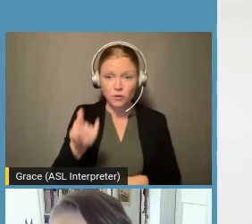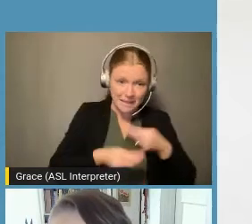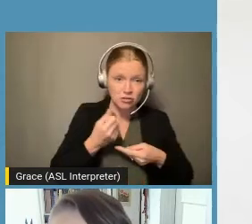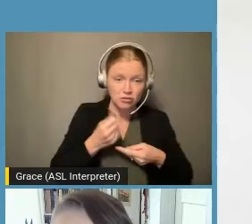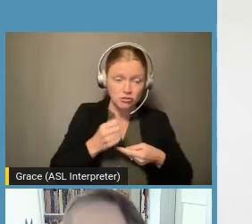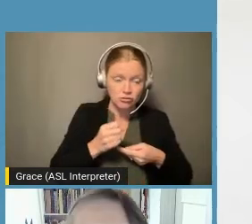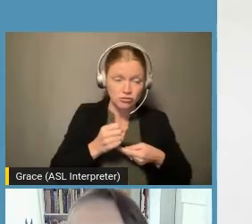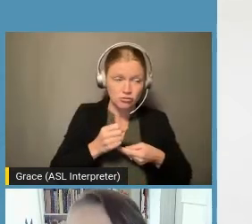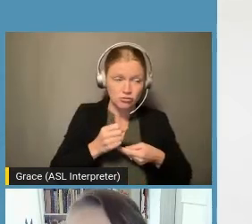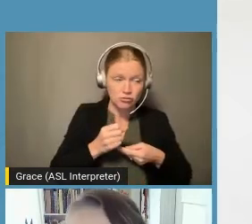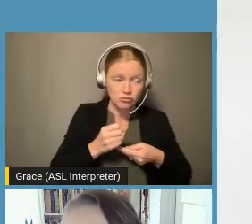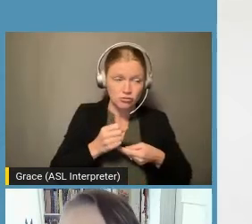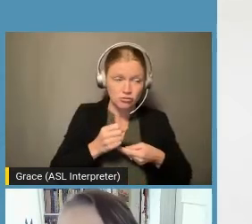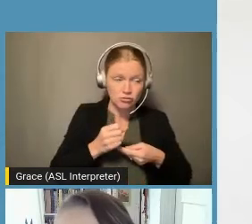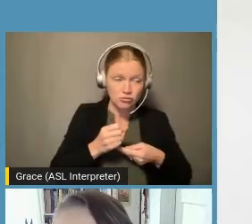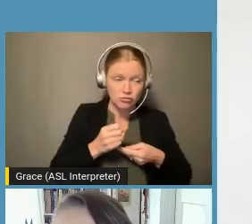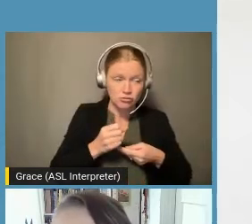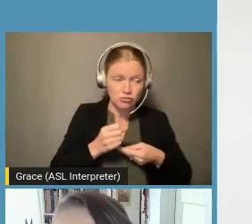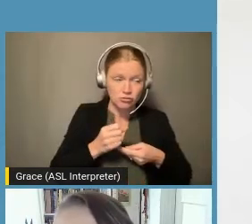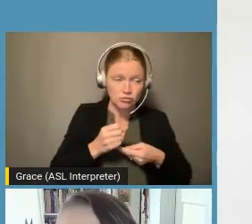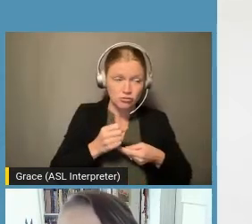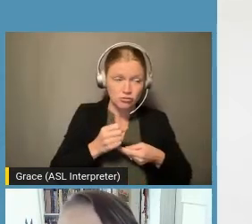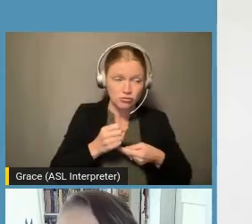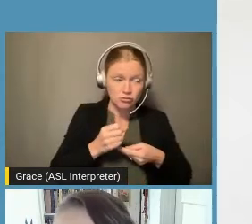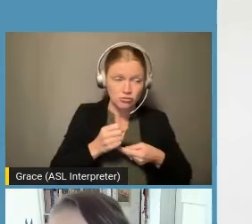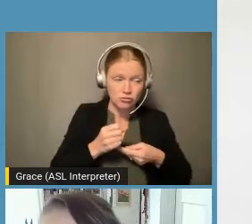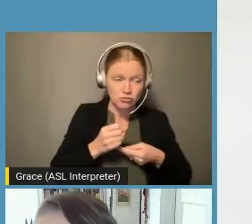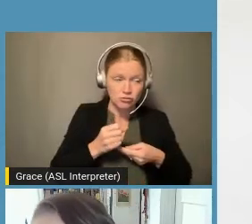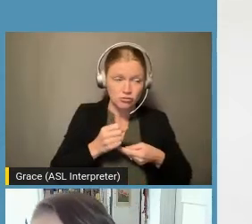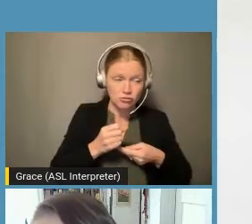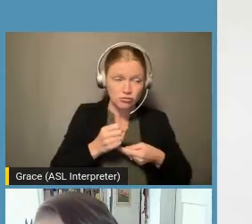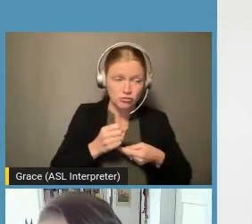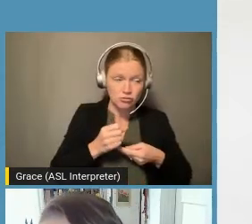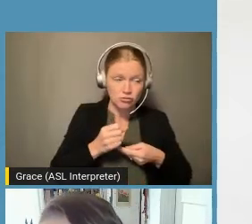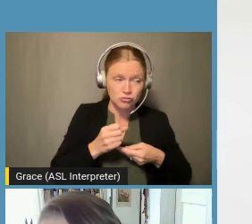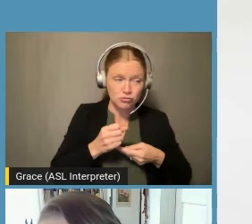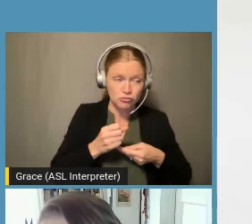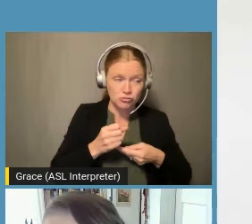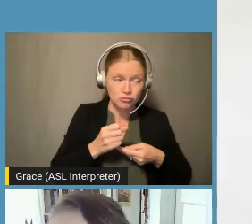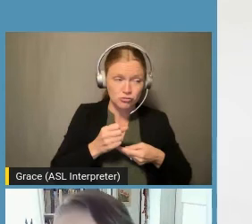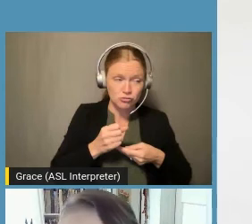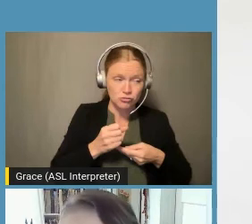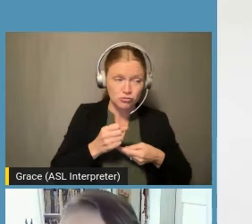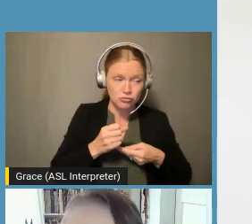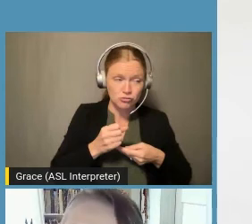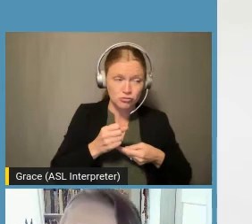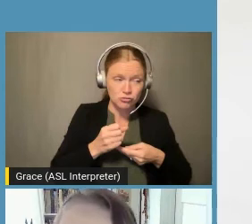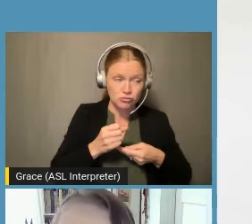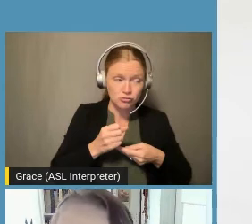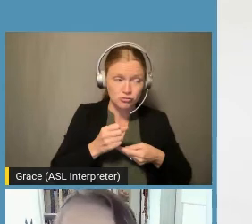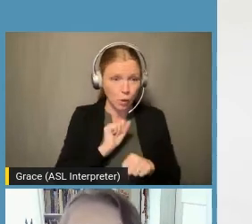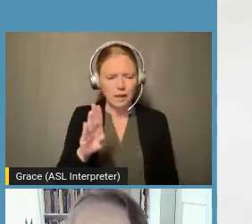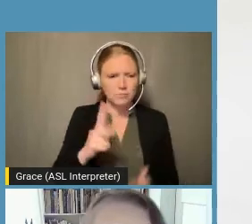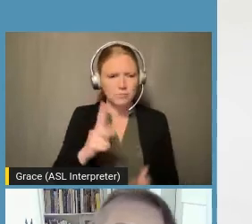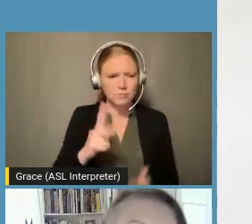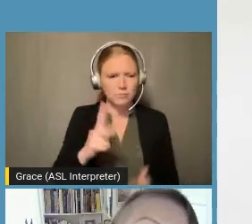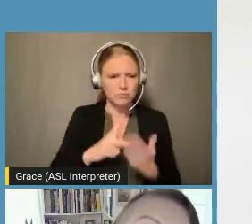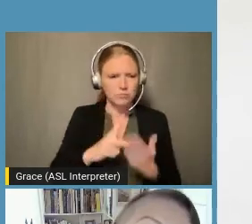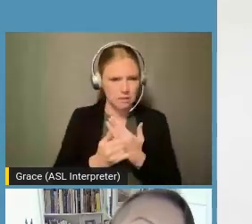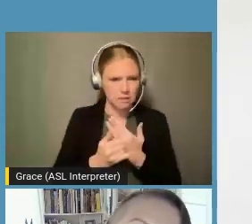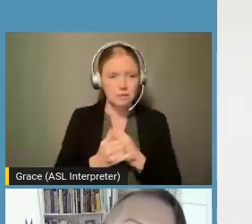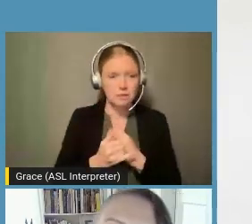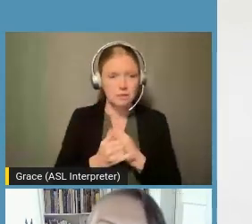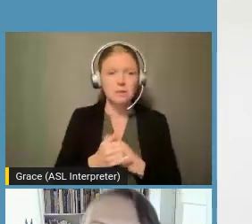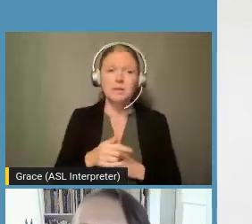work for any part of your web project, be willing to disclose that budget, even if it's a range or a not to